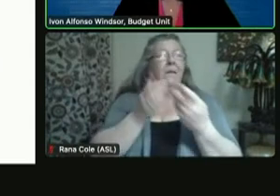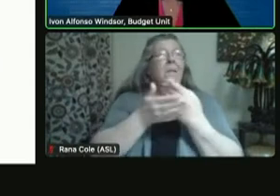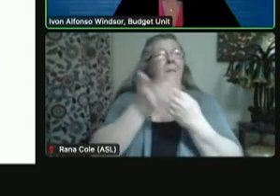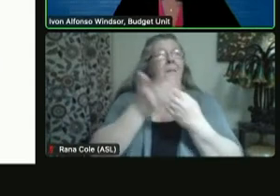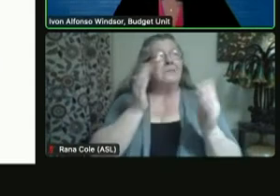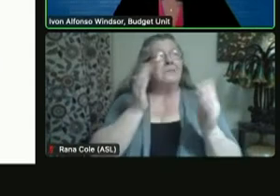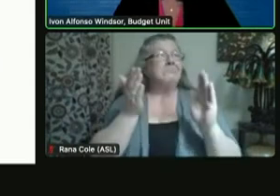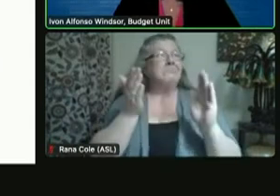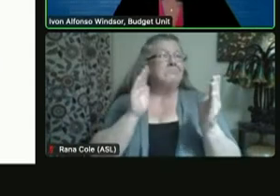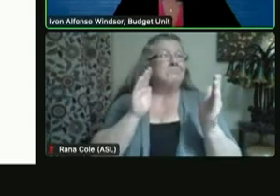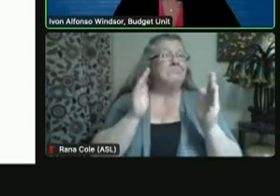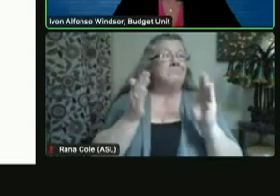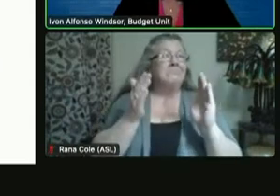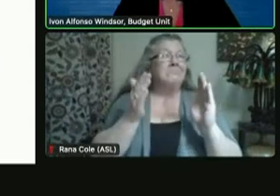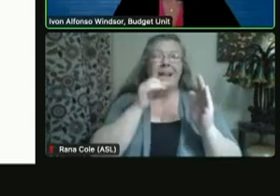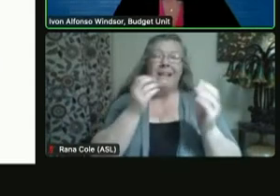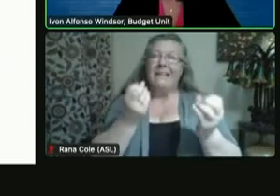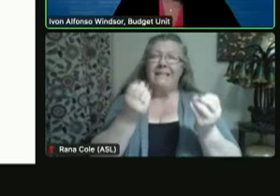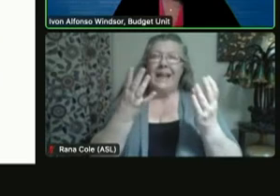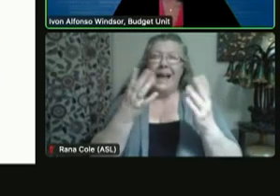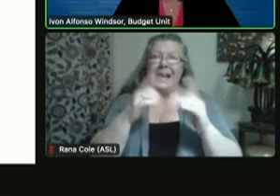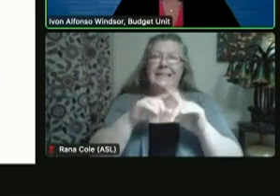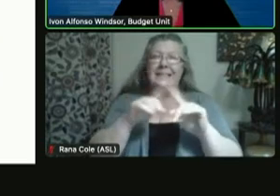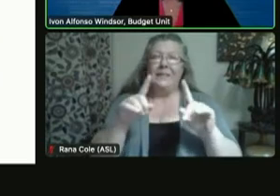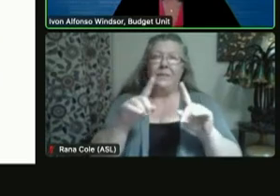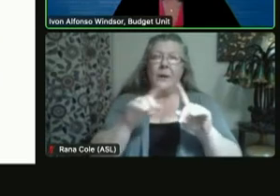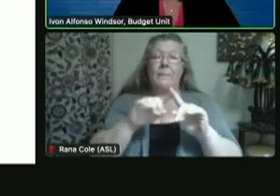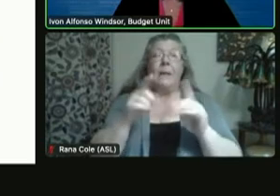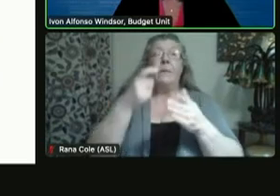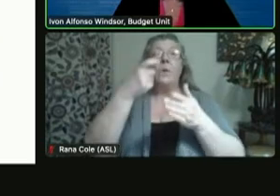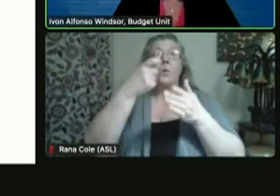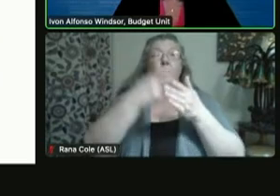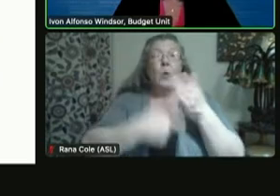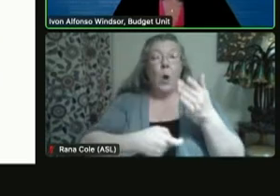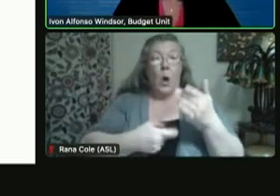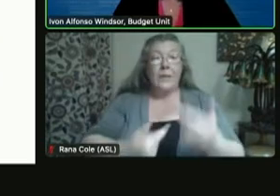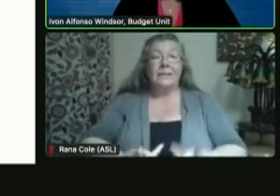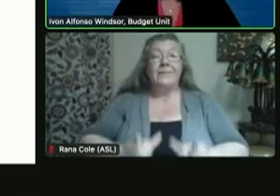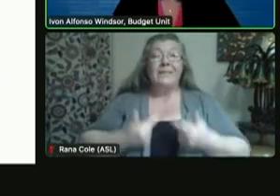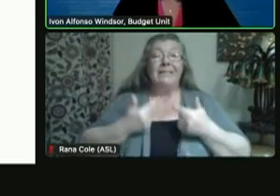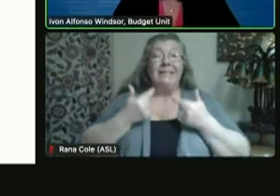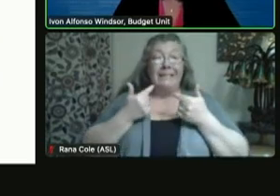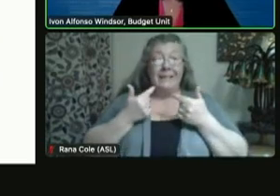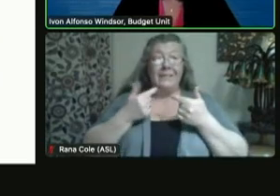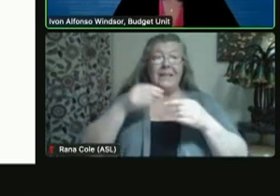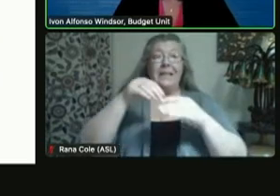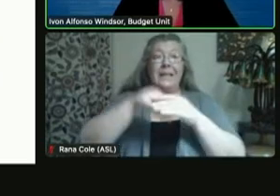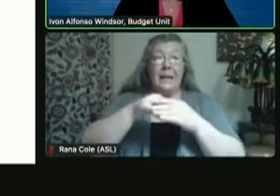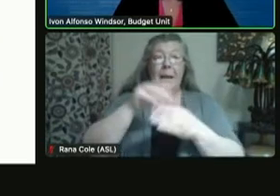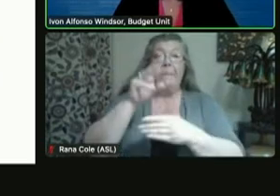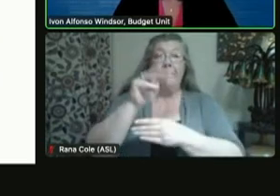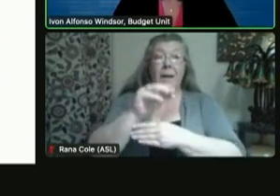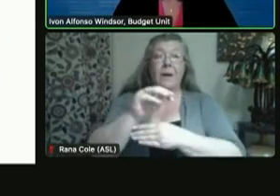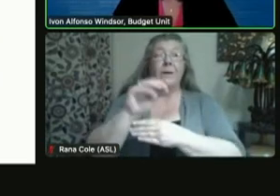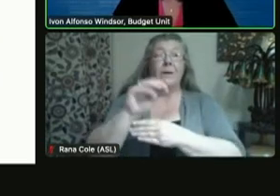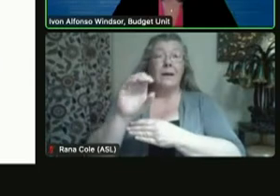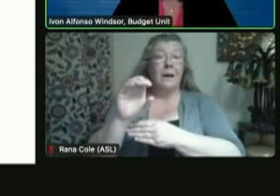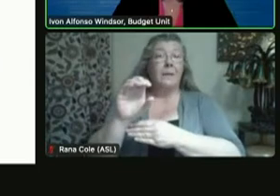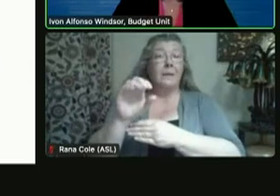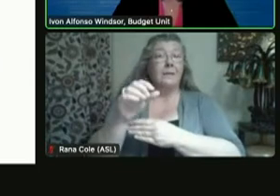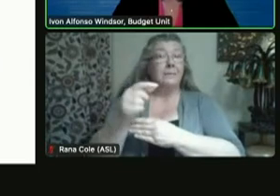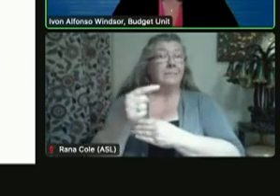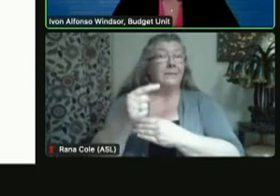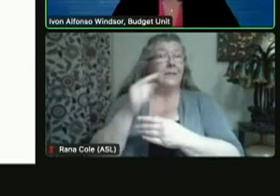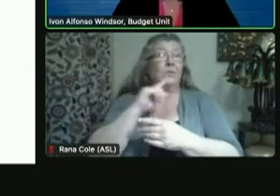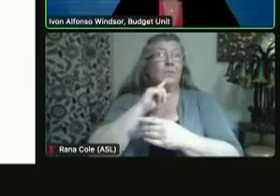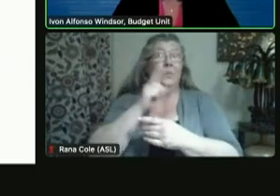that different. But the cost of living in Montgomery County is pretty high. And as we discussed before, our biggest investment is in people. And we